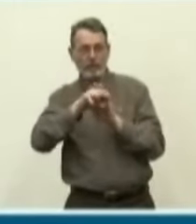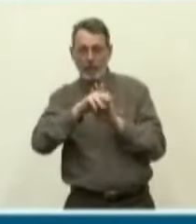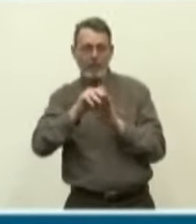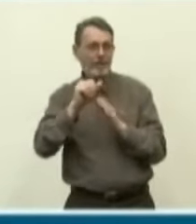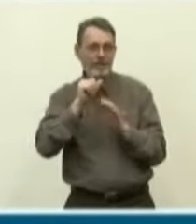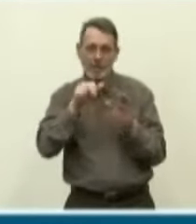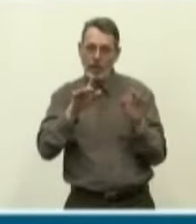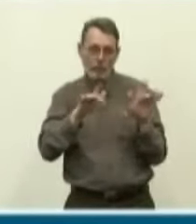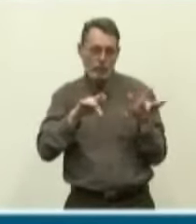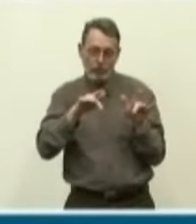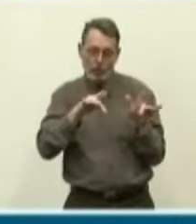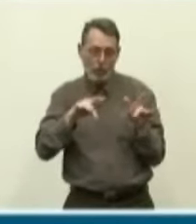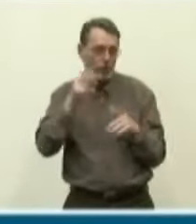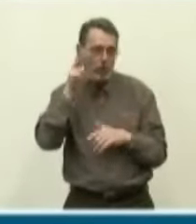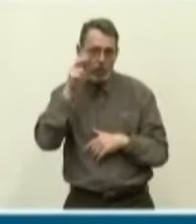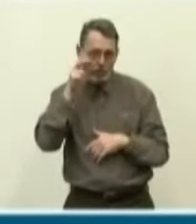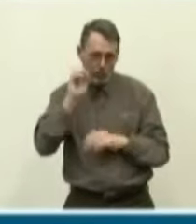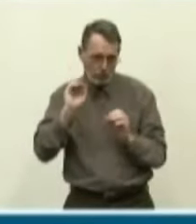audio.